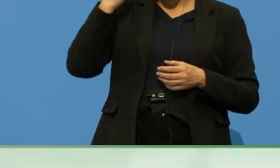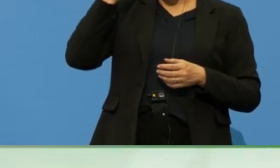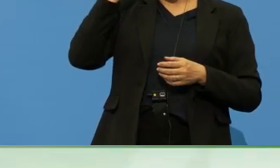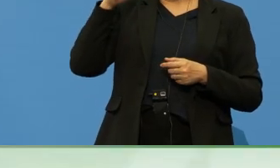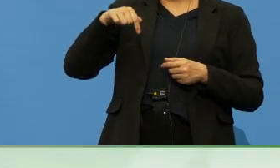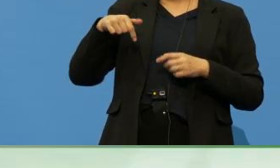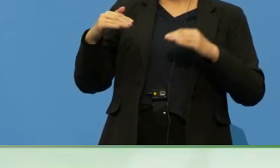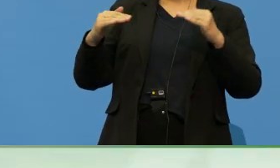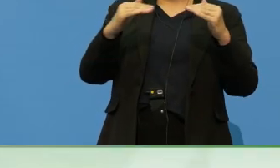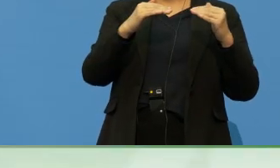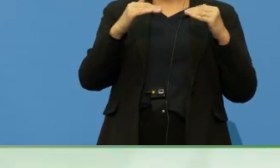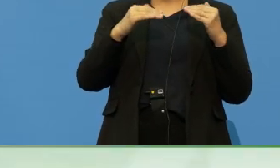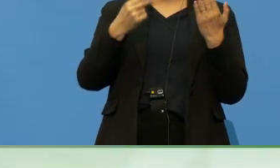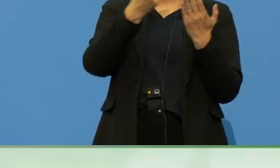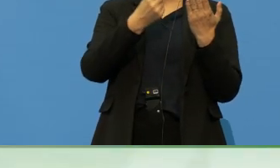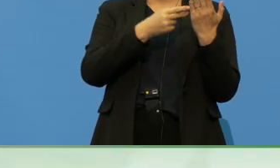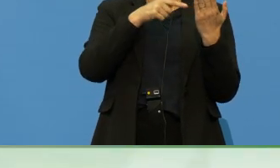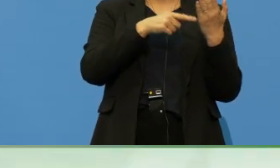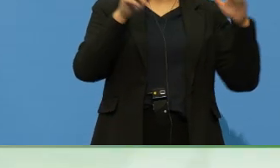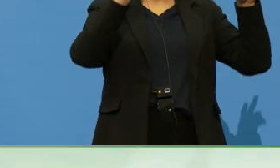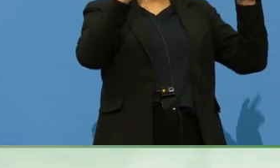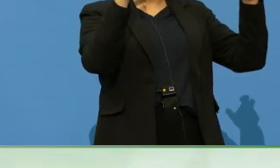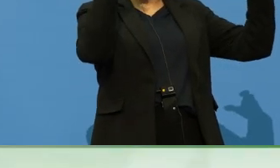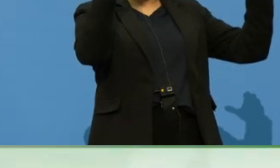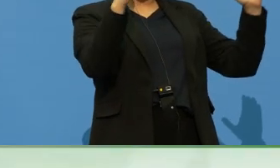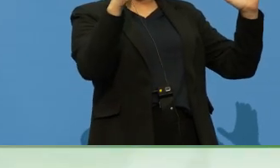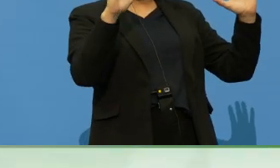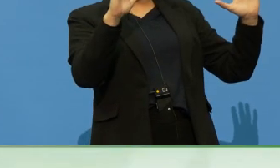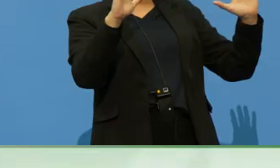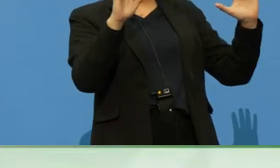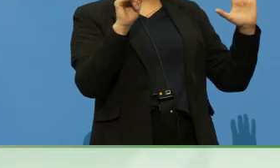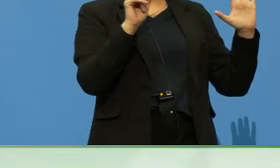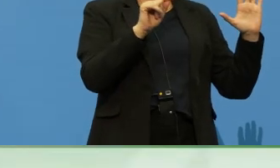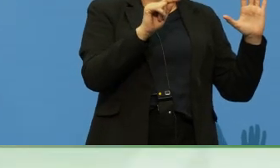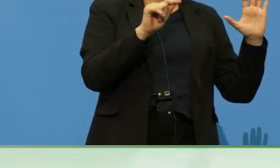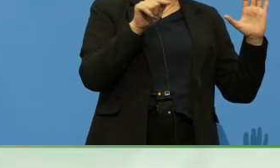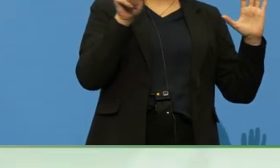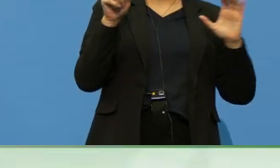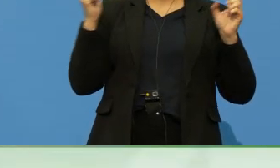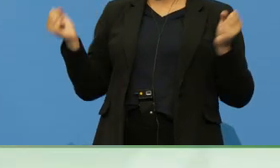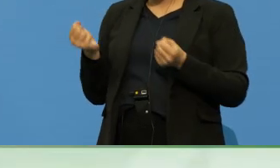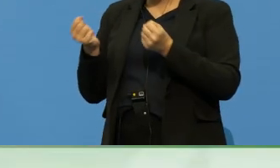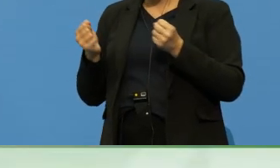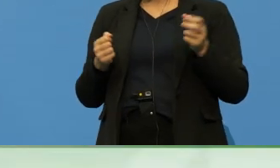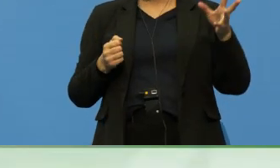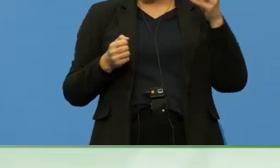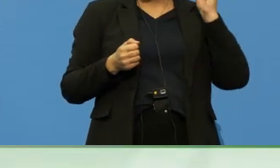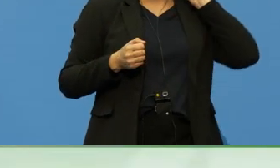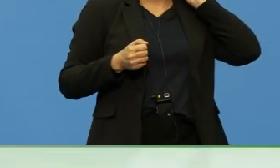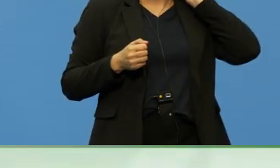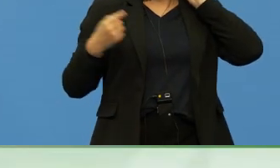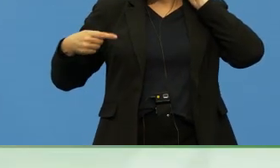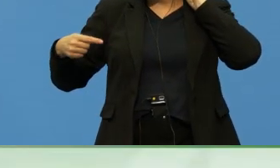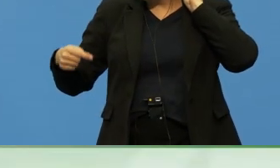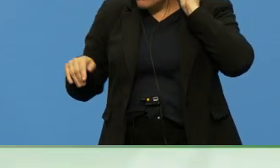sort of a natural, positive, but also potential in your work. You see it as a way of raising the bar